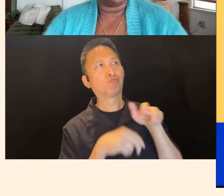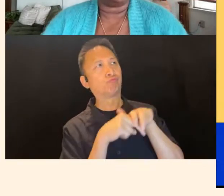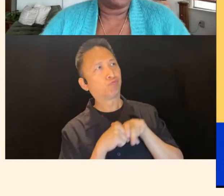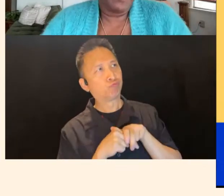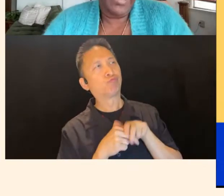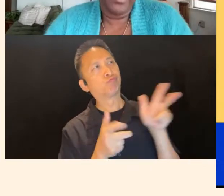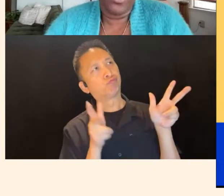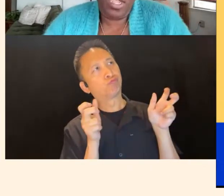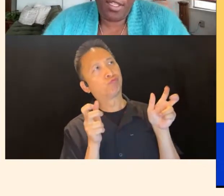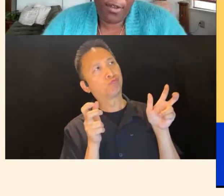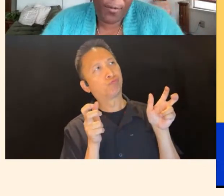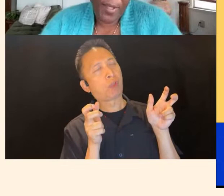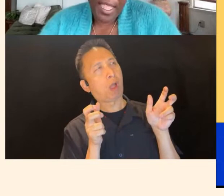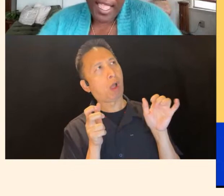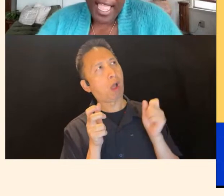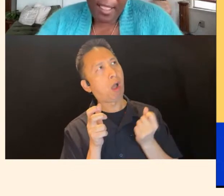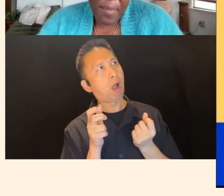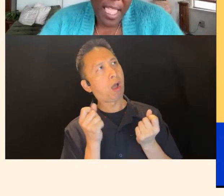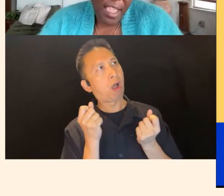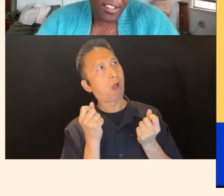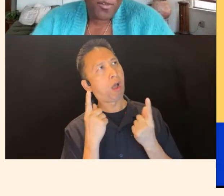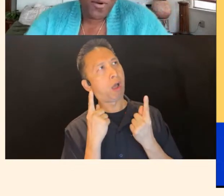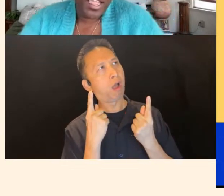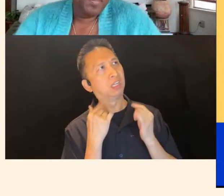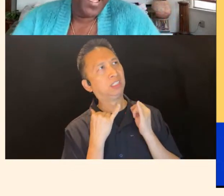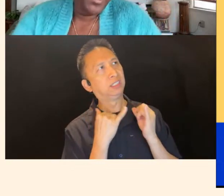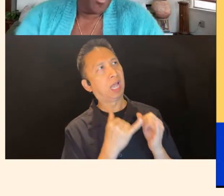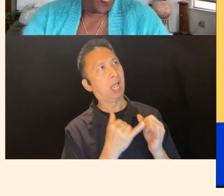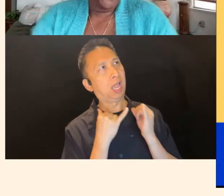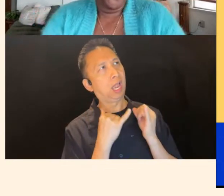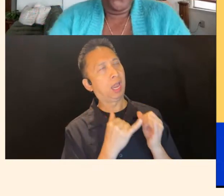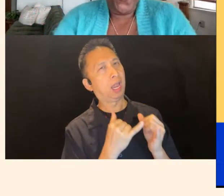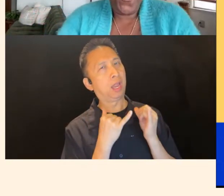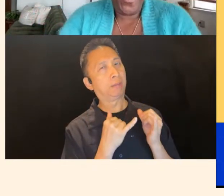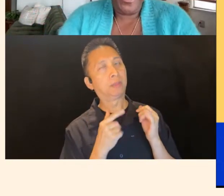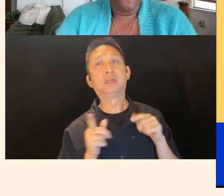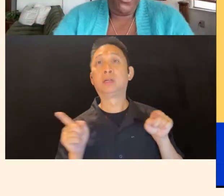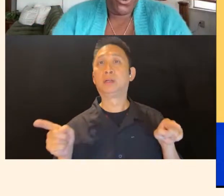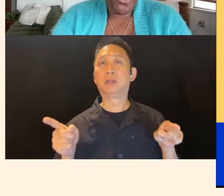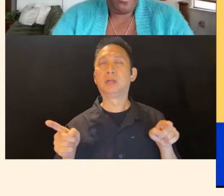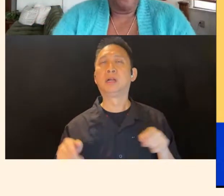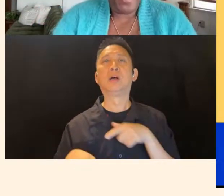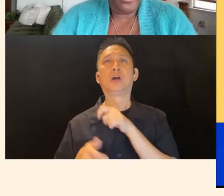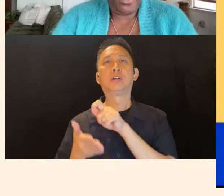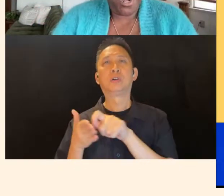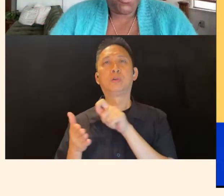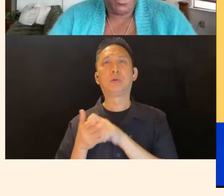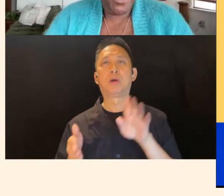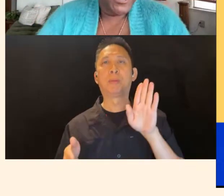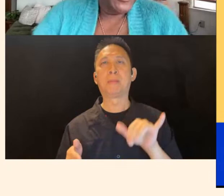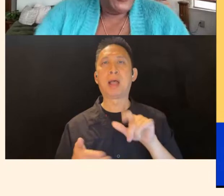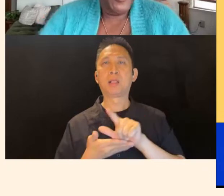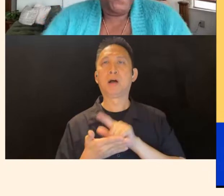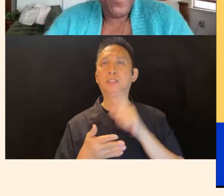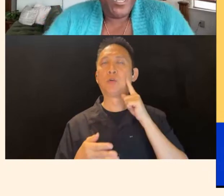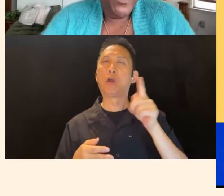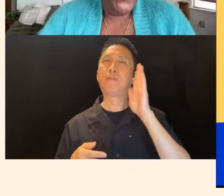were on the same page together, and began to write bylaws for a future imaginary